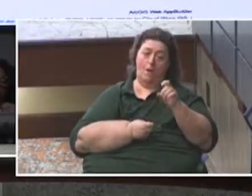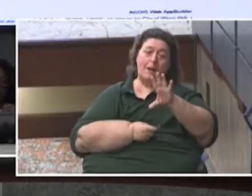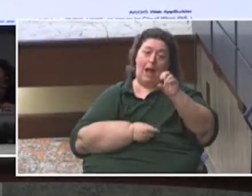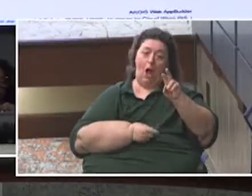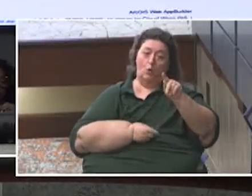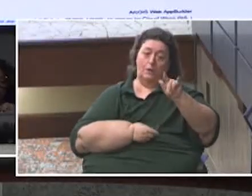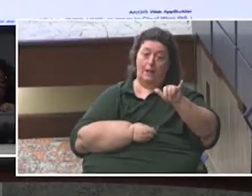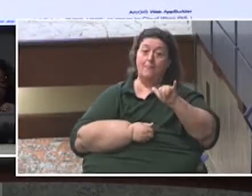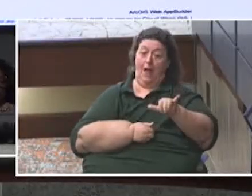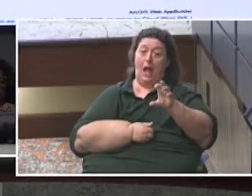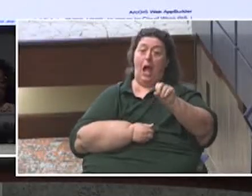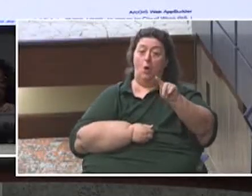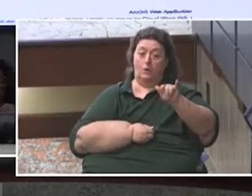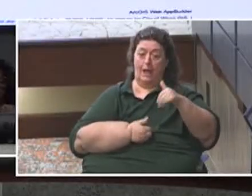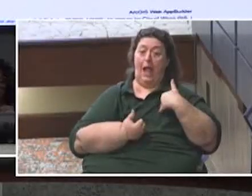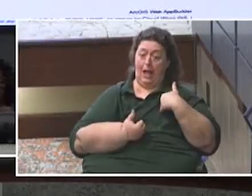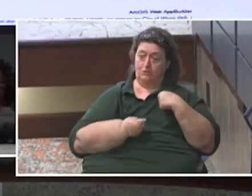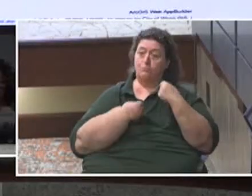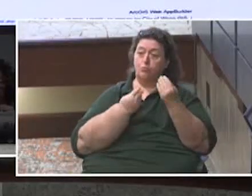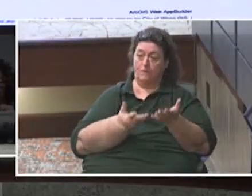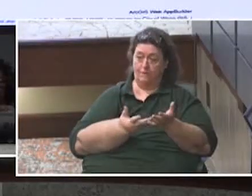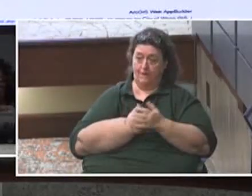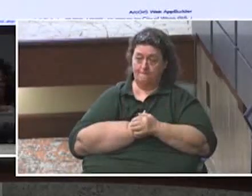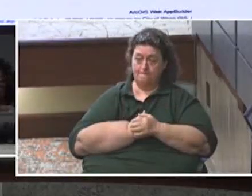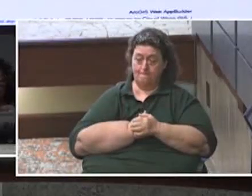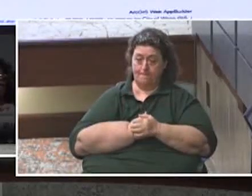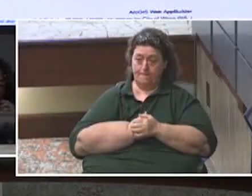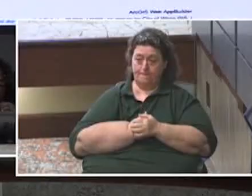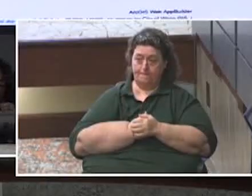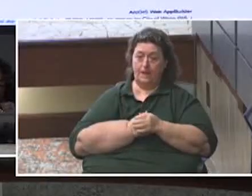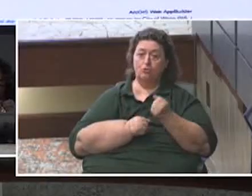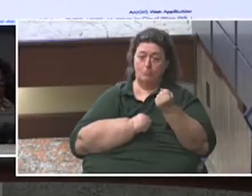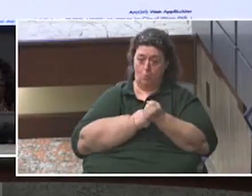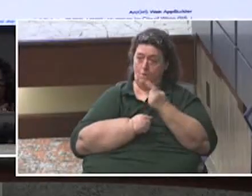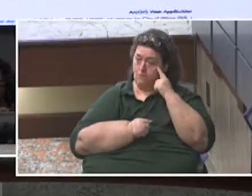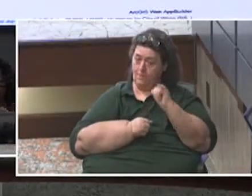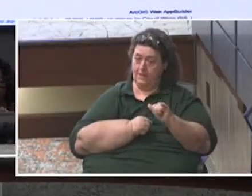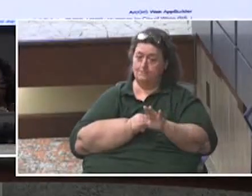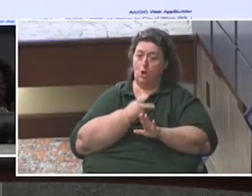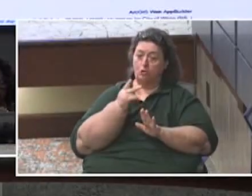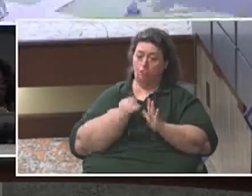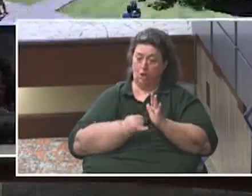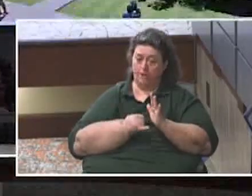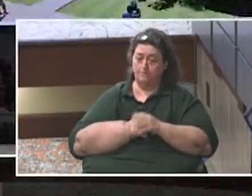the county has provided a letter of support for this project already.